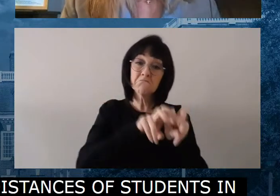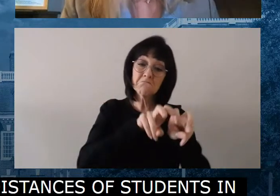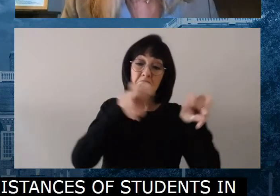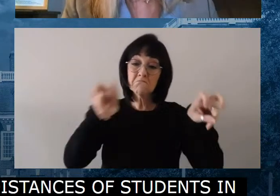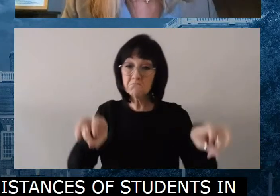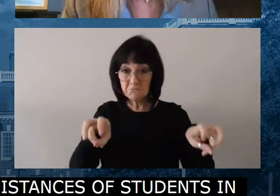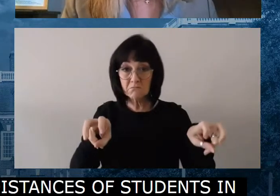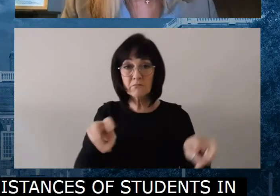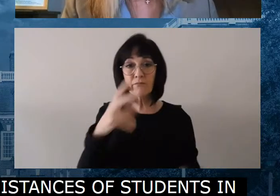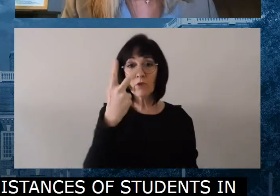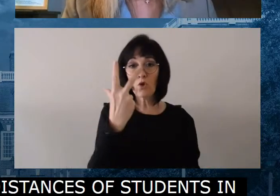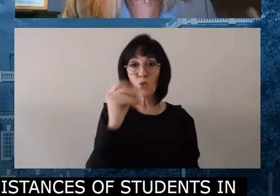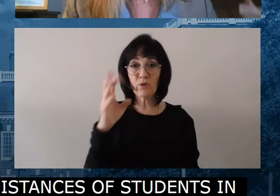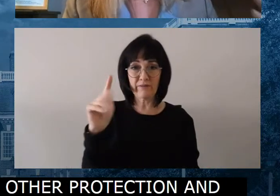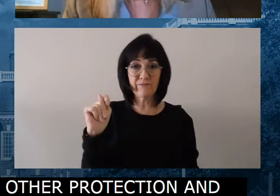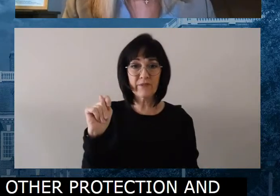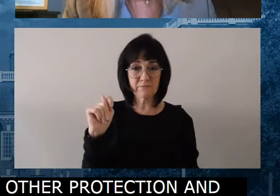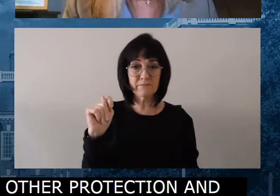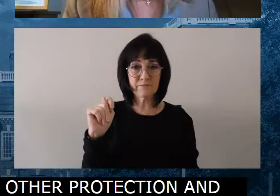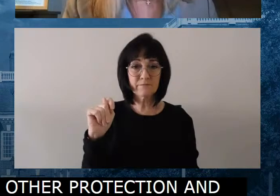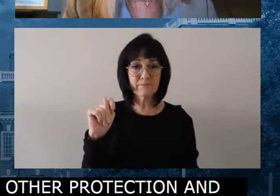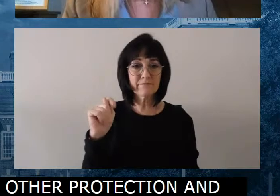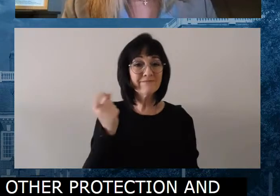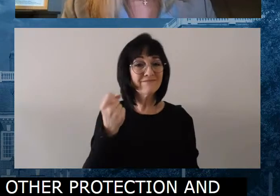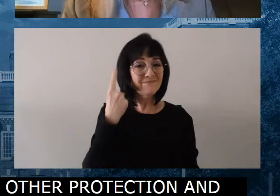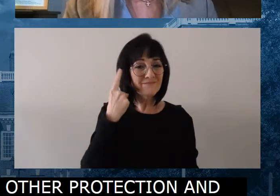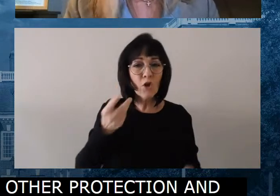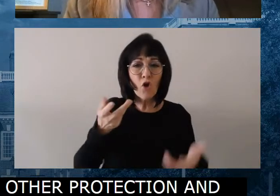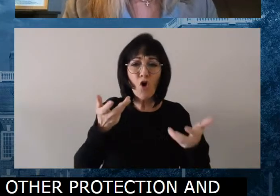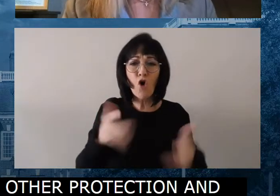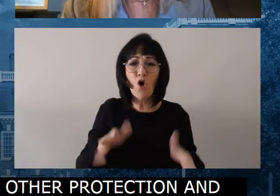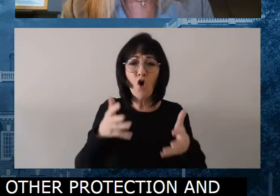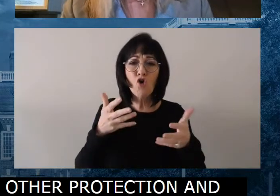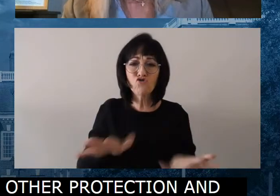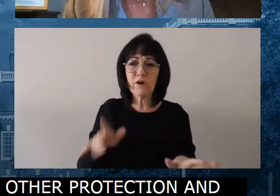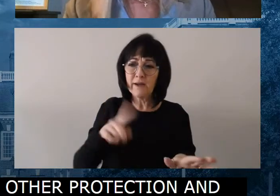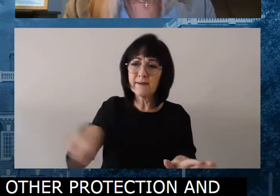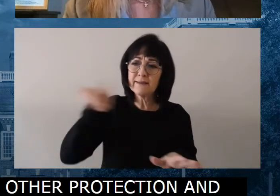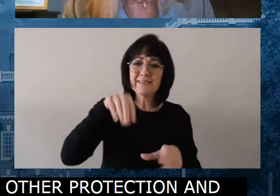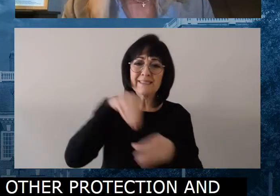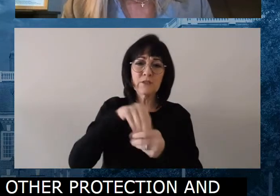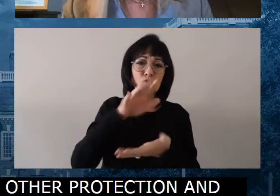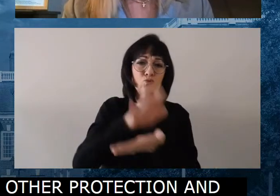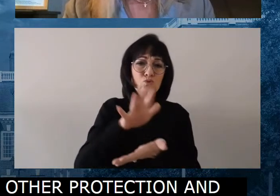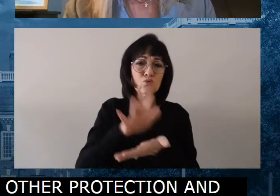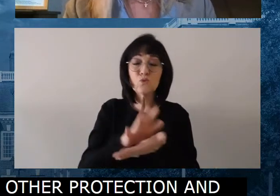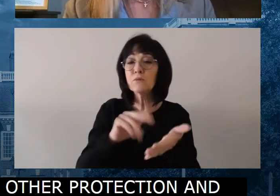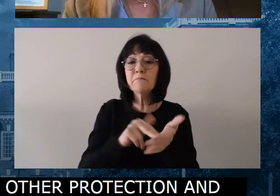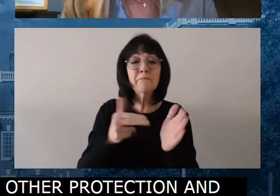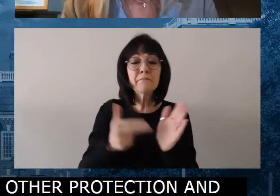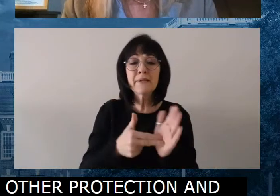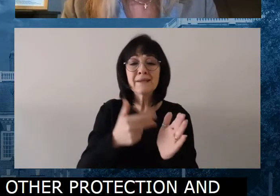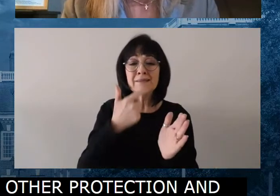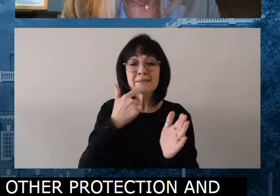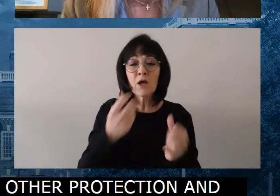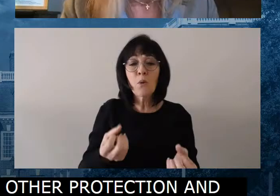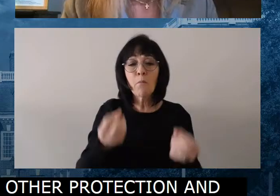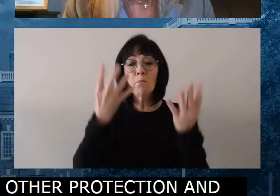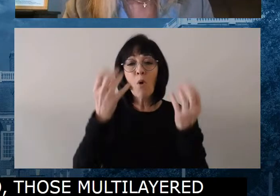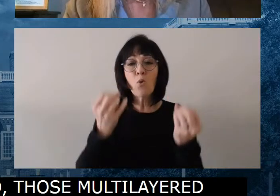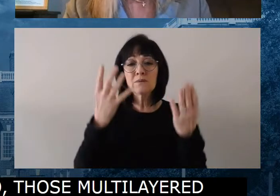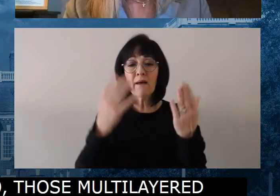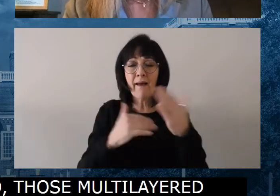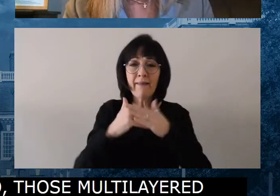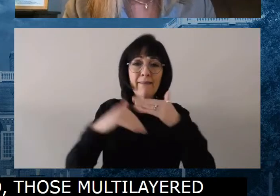those multi-layered protections that have been in place from the beginning, face coverings, again, are the most